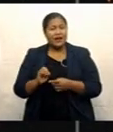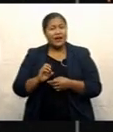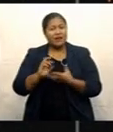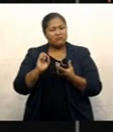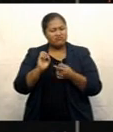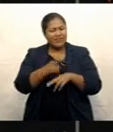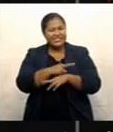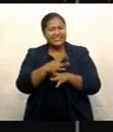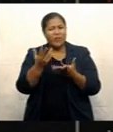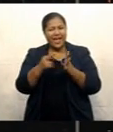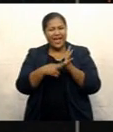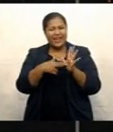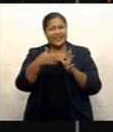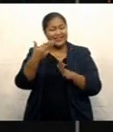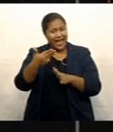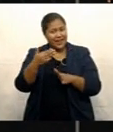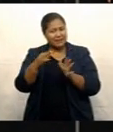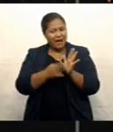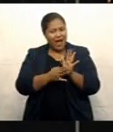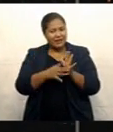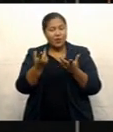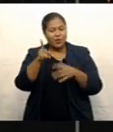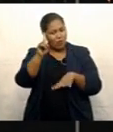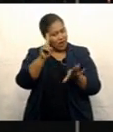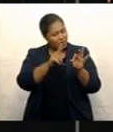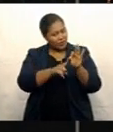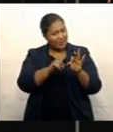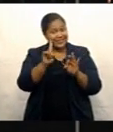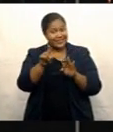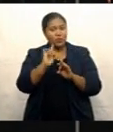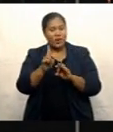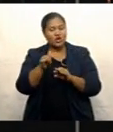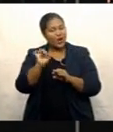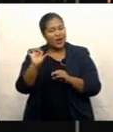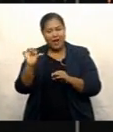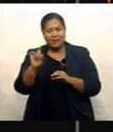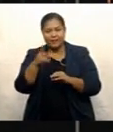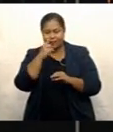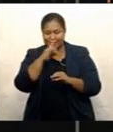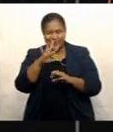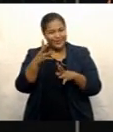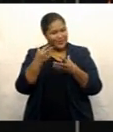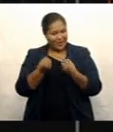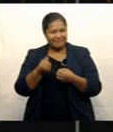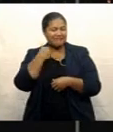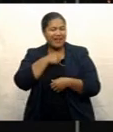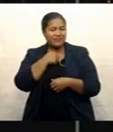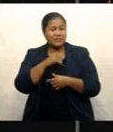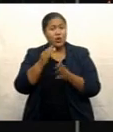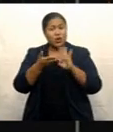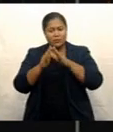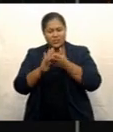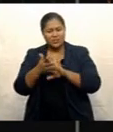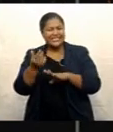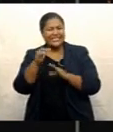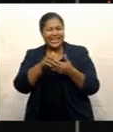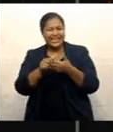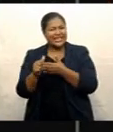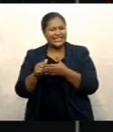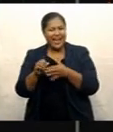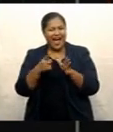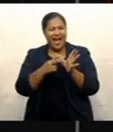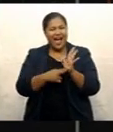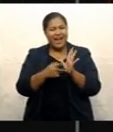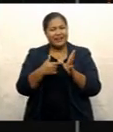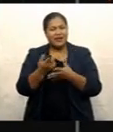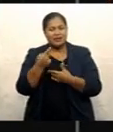in Nasinu have one goal, and that is to not allow anyone to go hungry. Community leader Anareta Tuiloma says